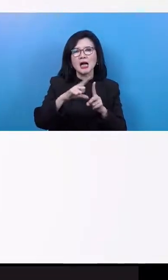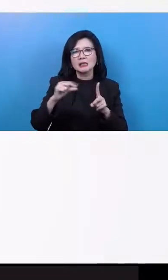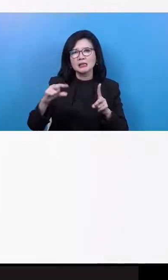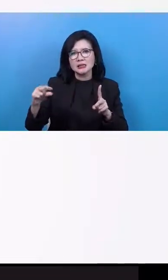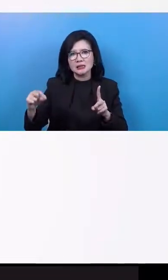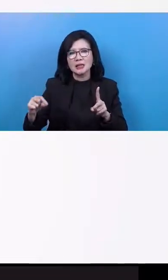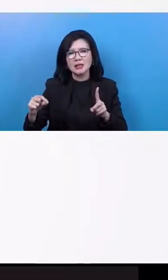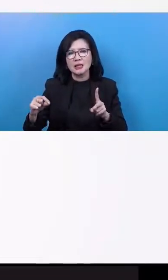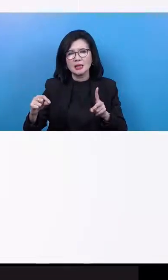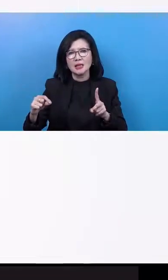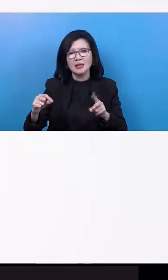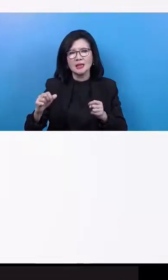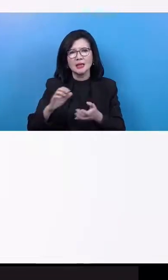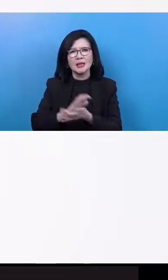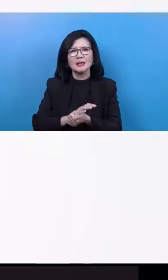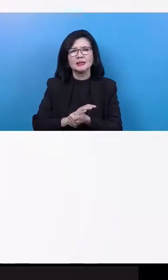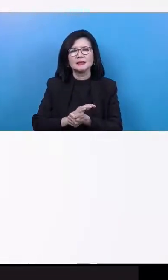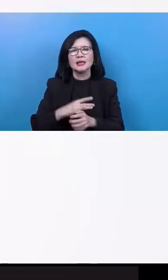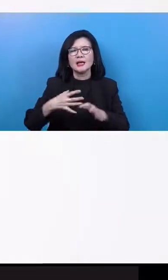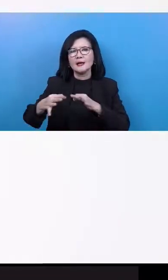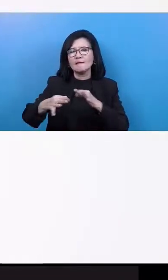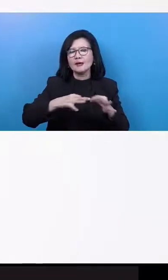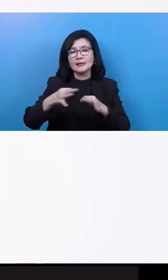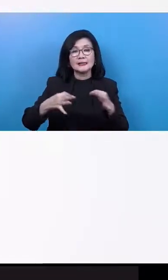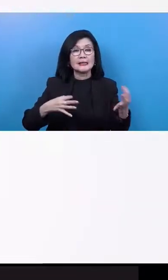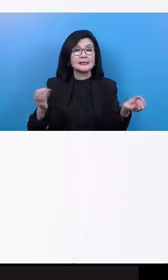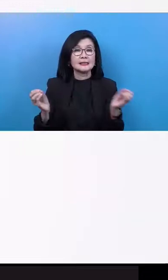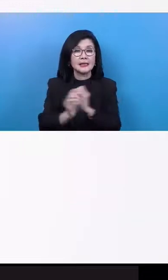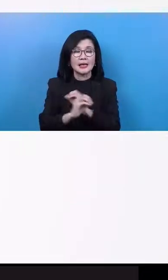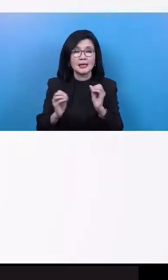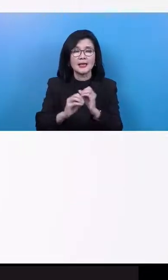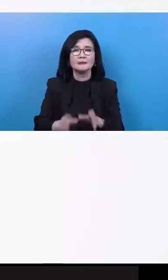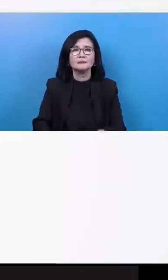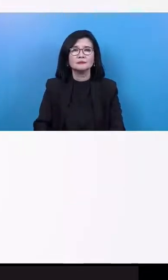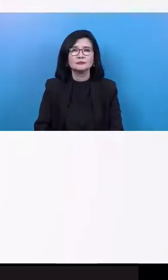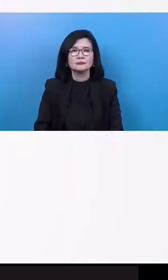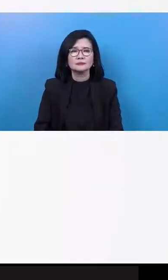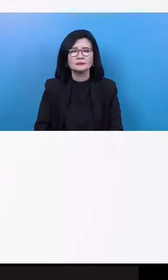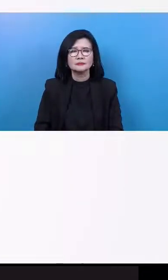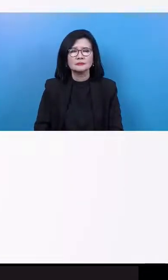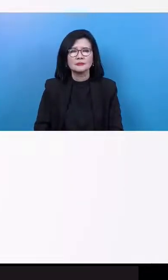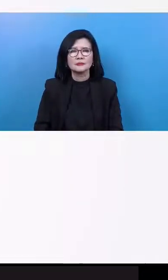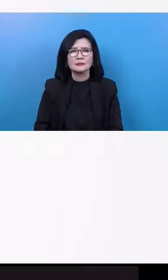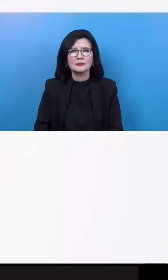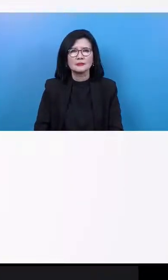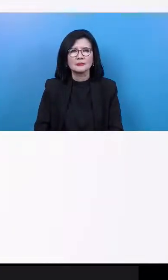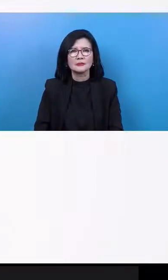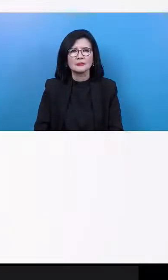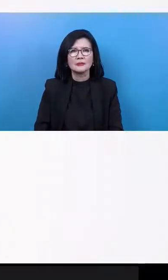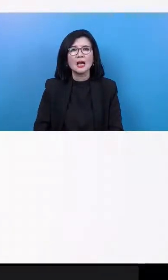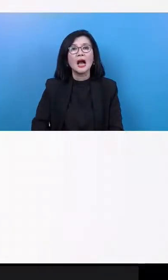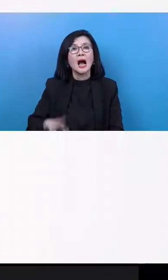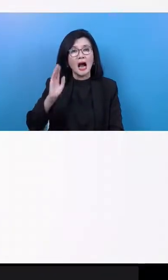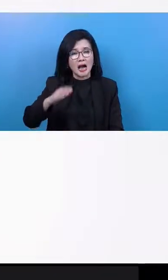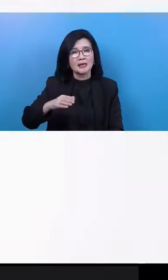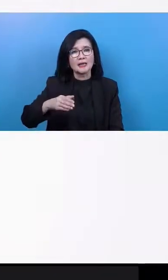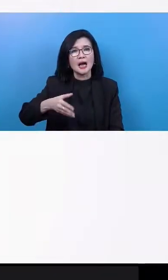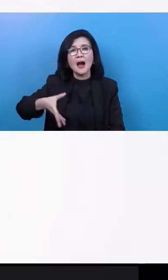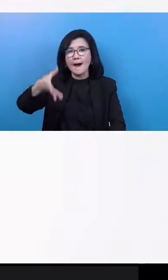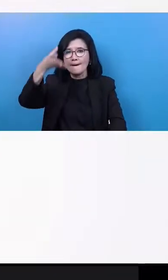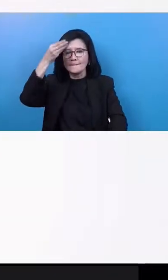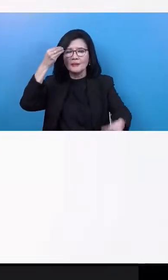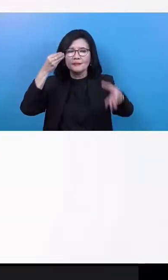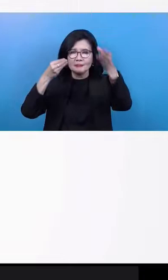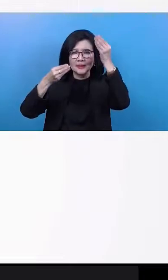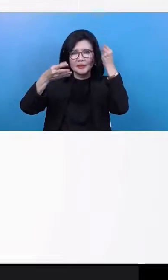facilities. So basically, at the end of the day, there were lessons that we actually learned from there. And one